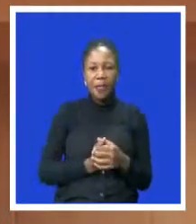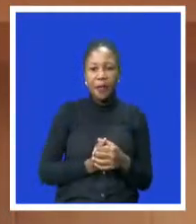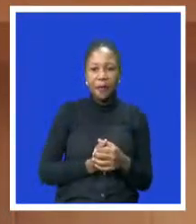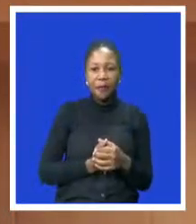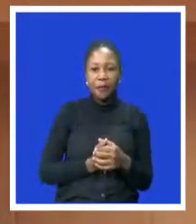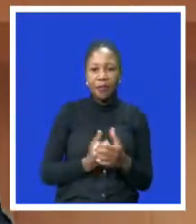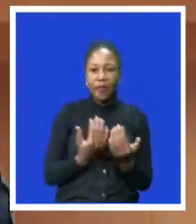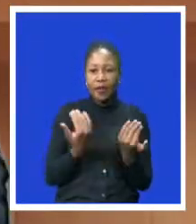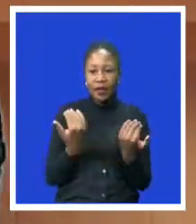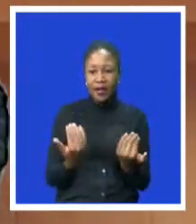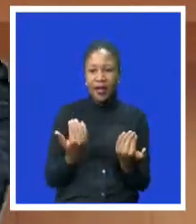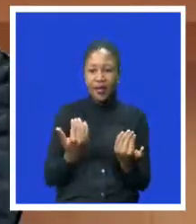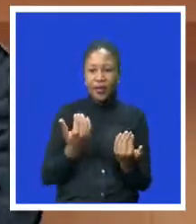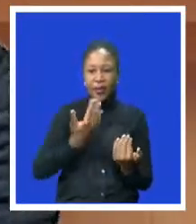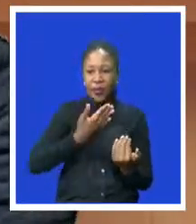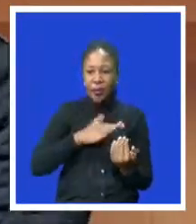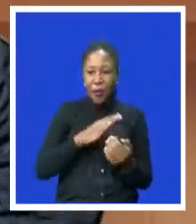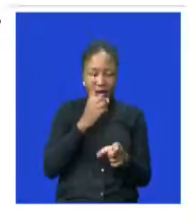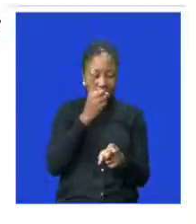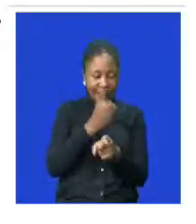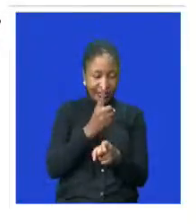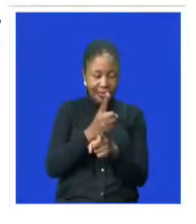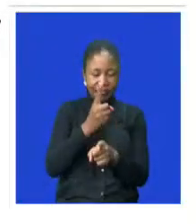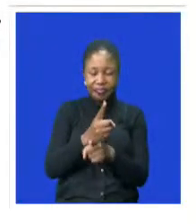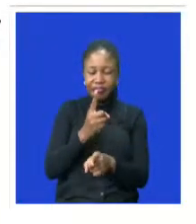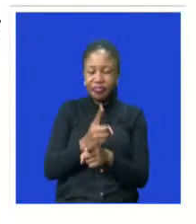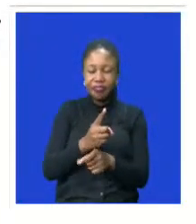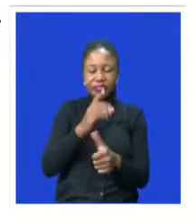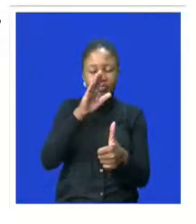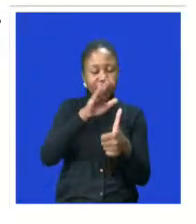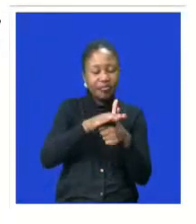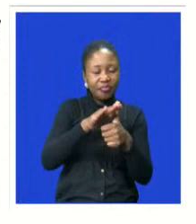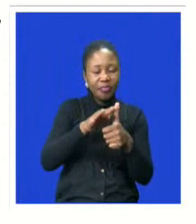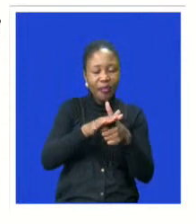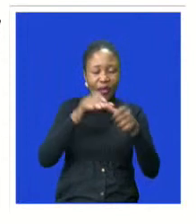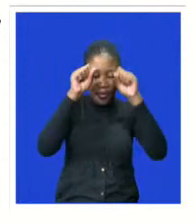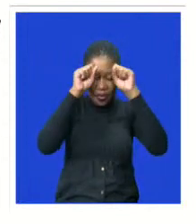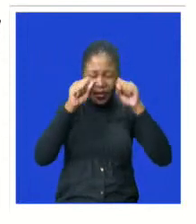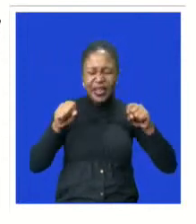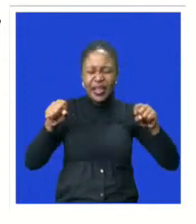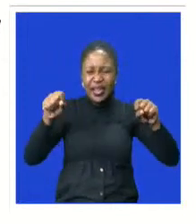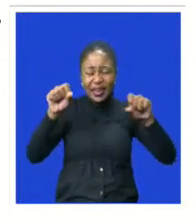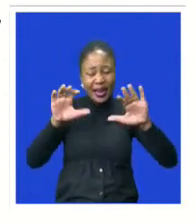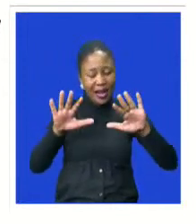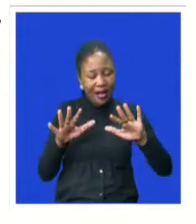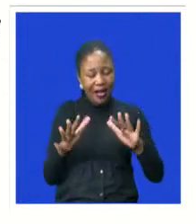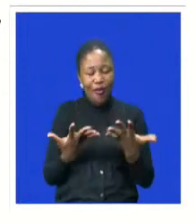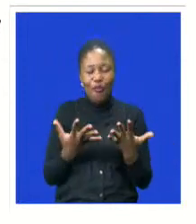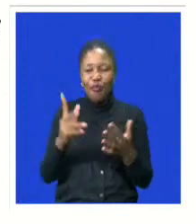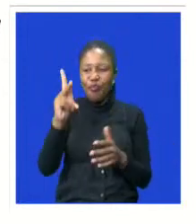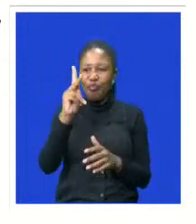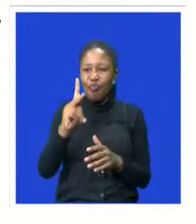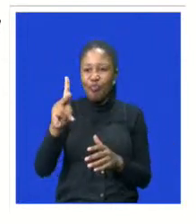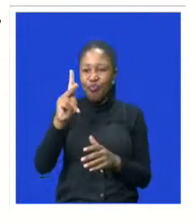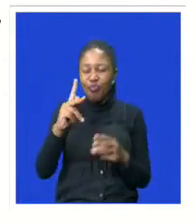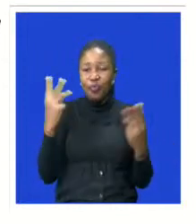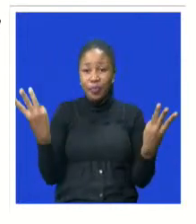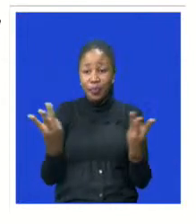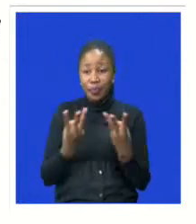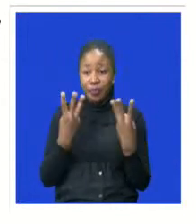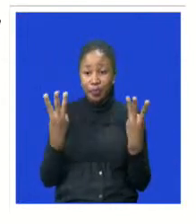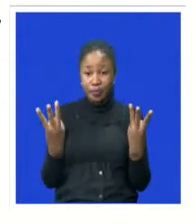talk about the importance of cattle among the Khoikhoi, which means